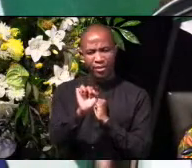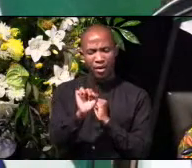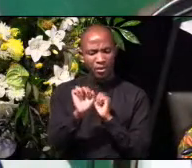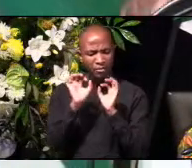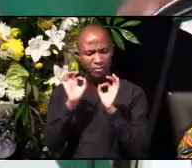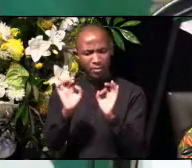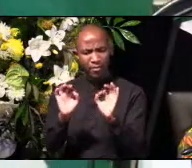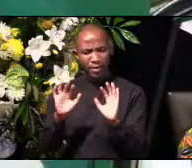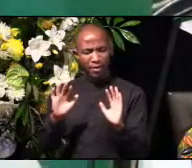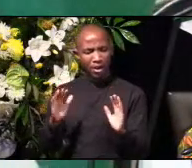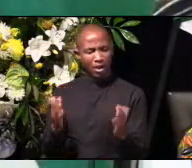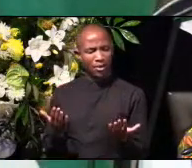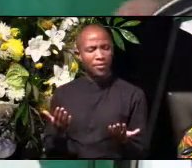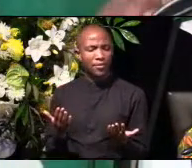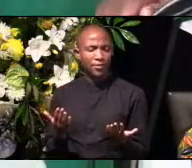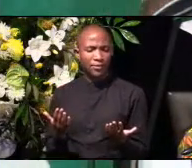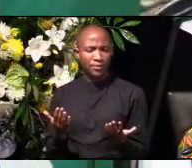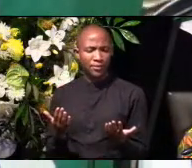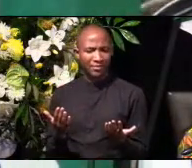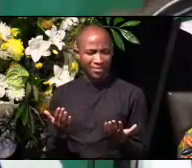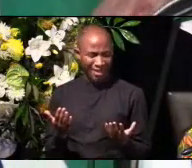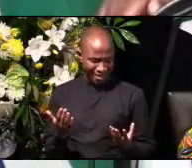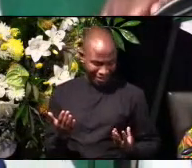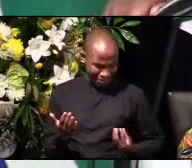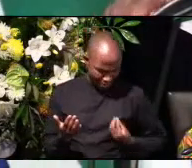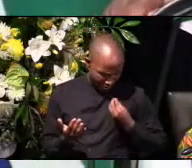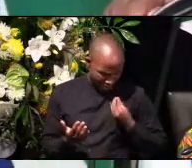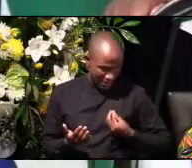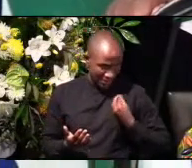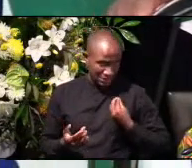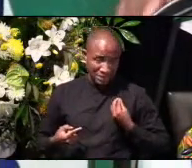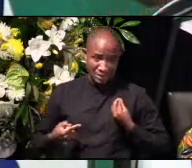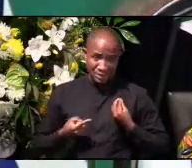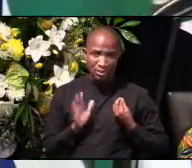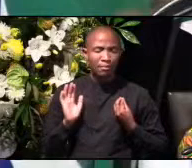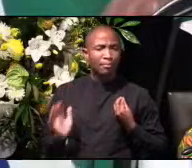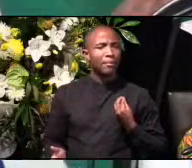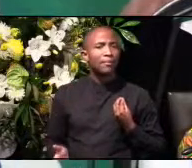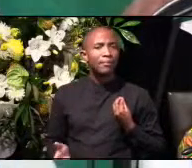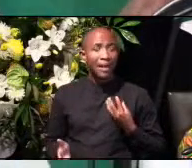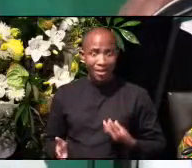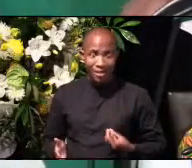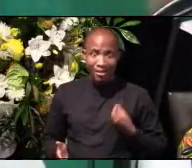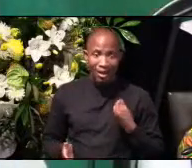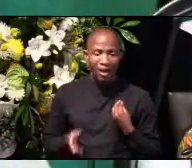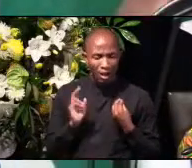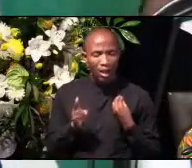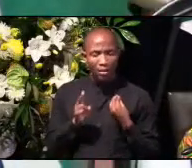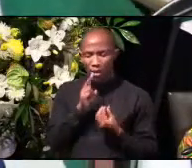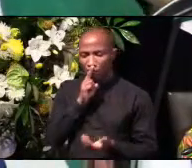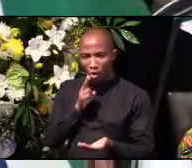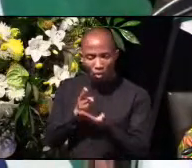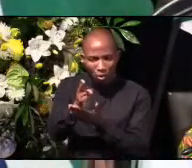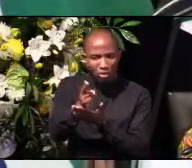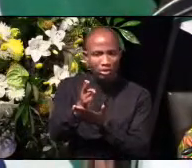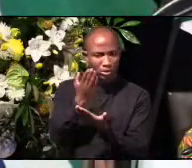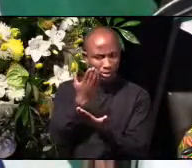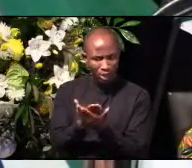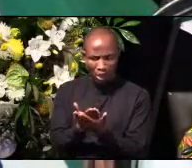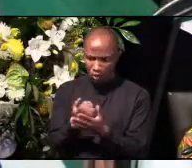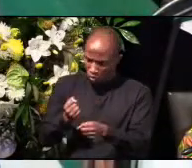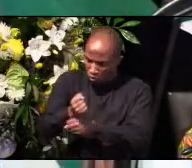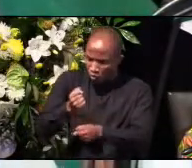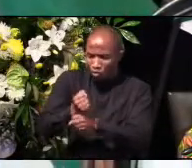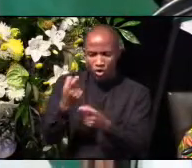it should not just be young but Young with integrity and competence